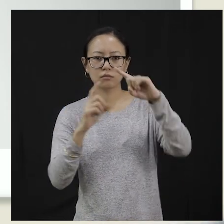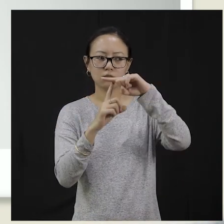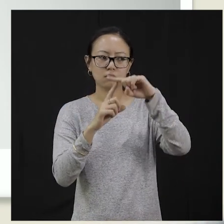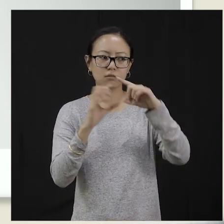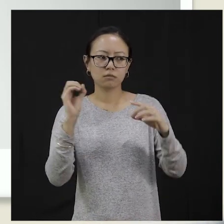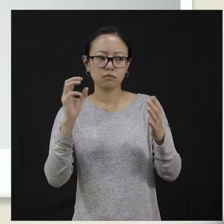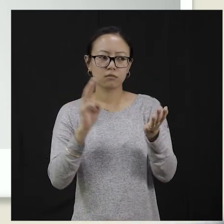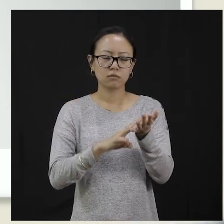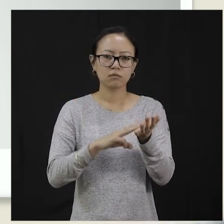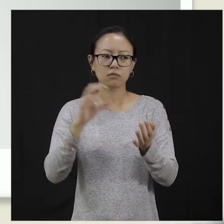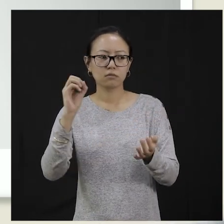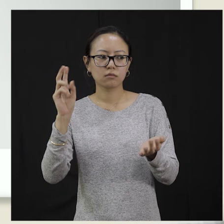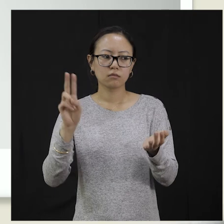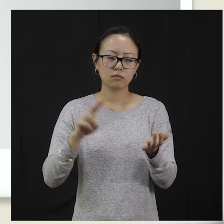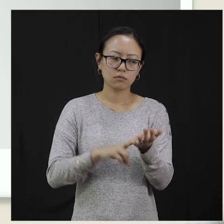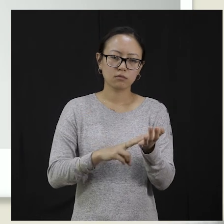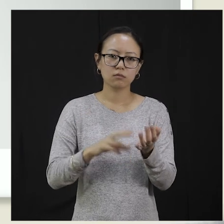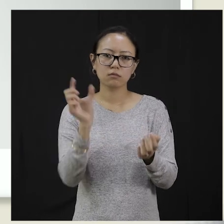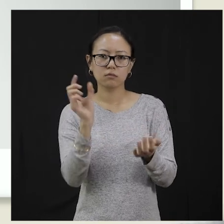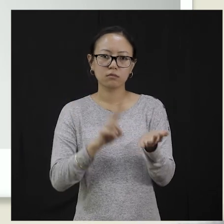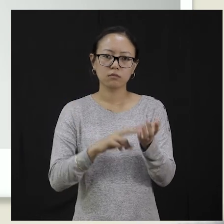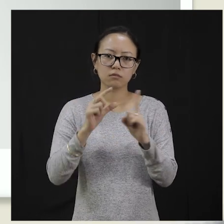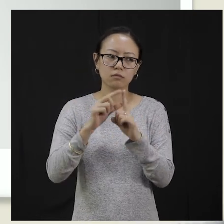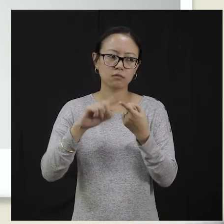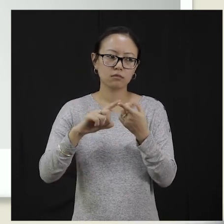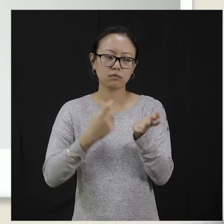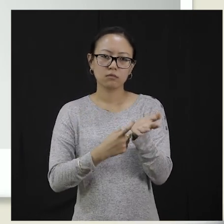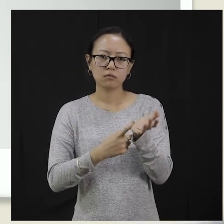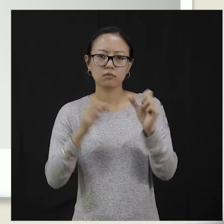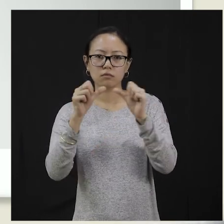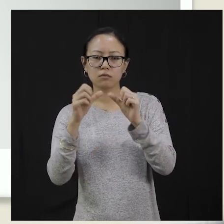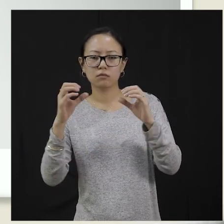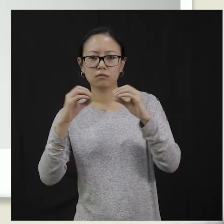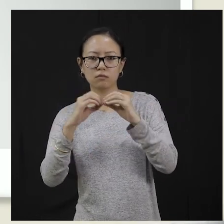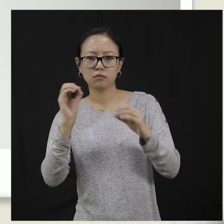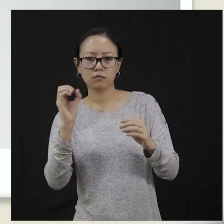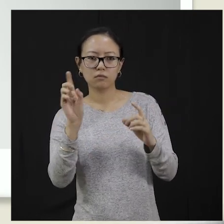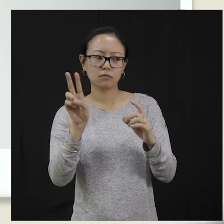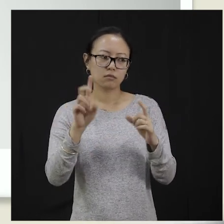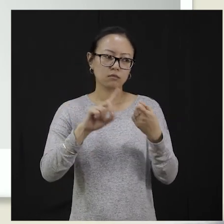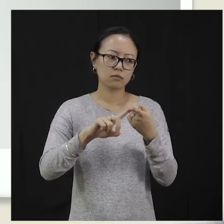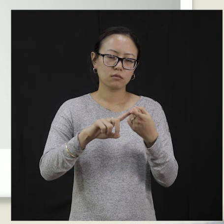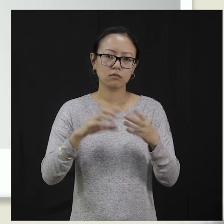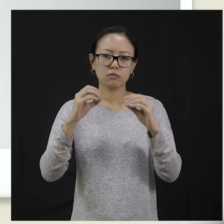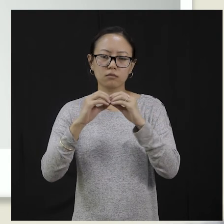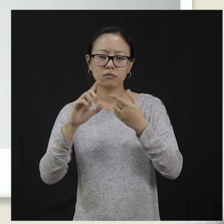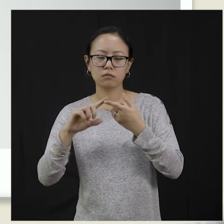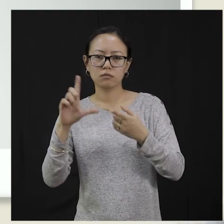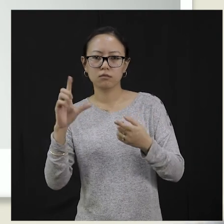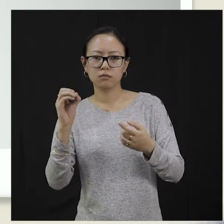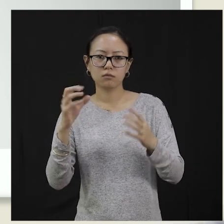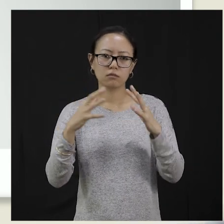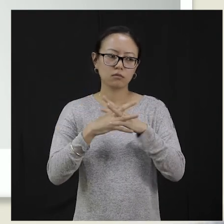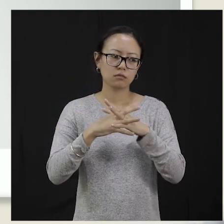on, under, above, below, inside and